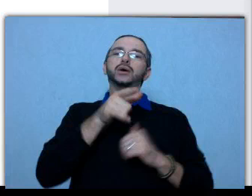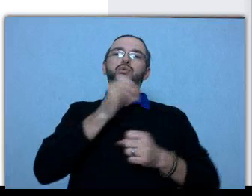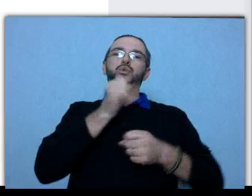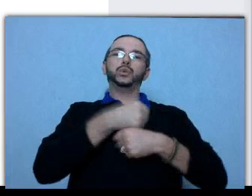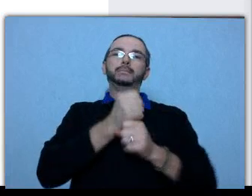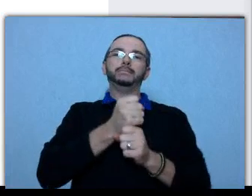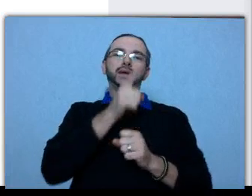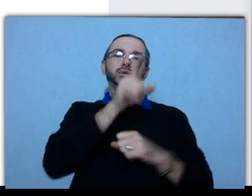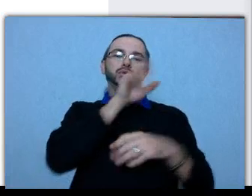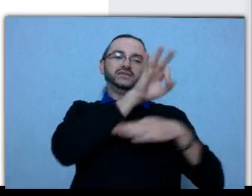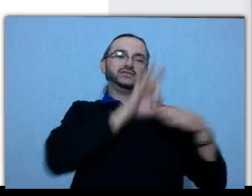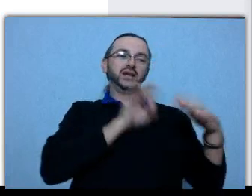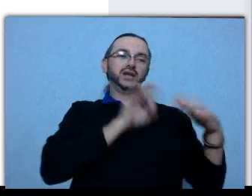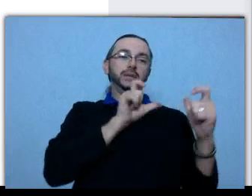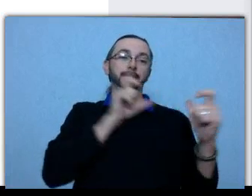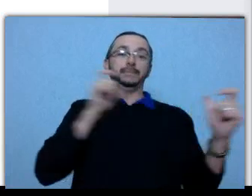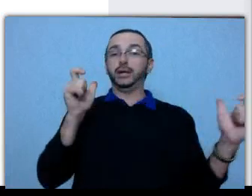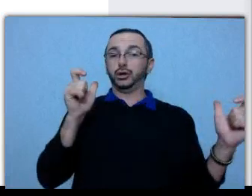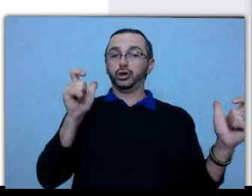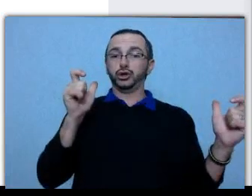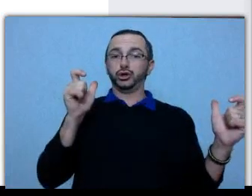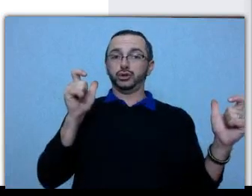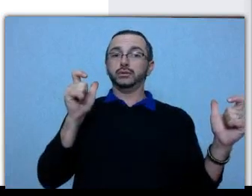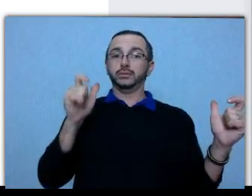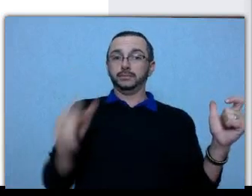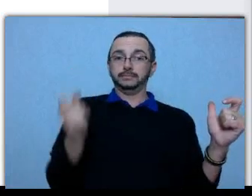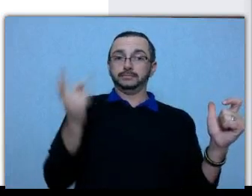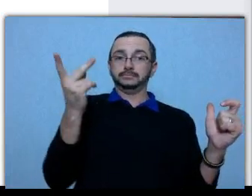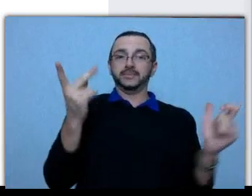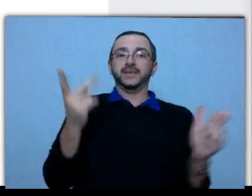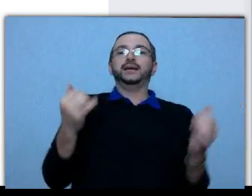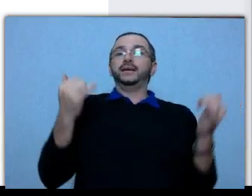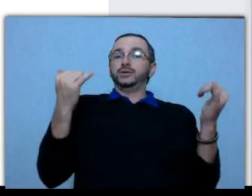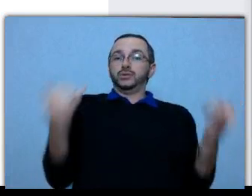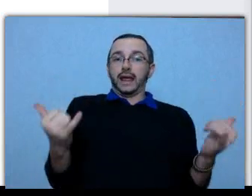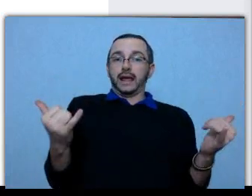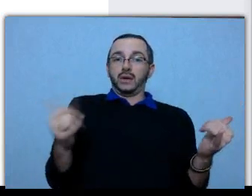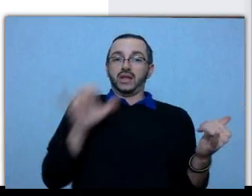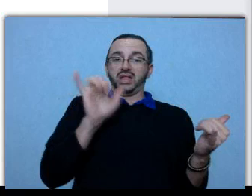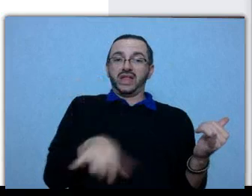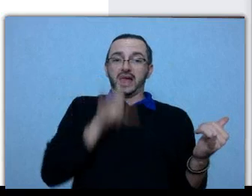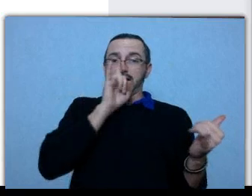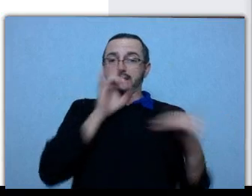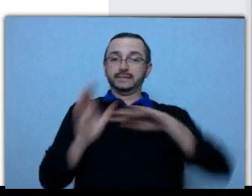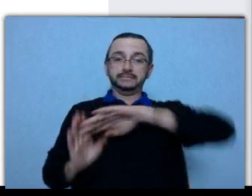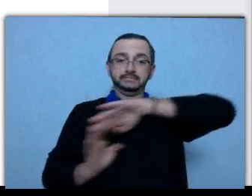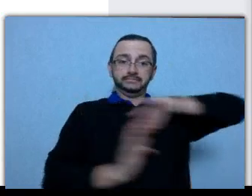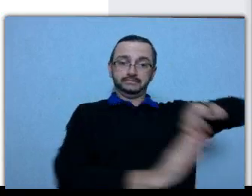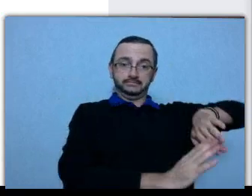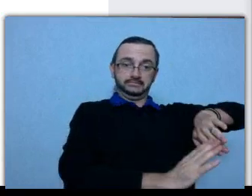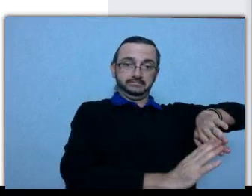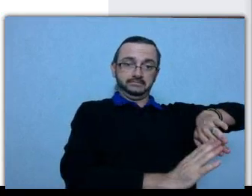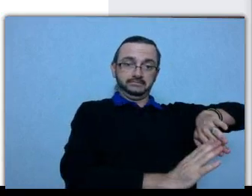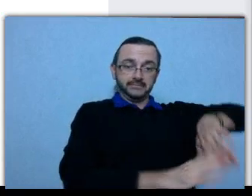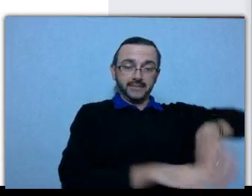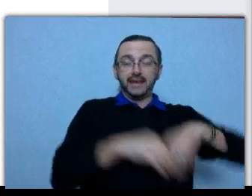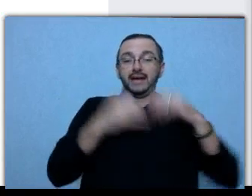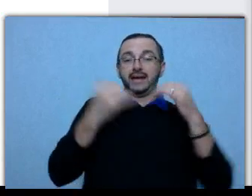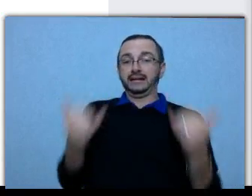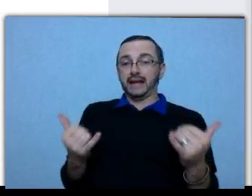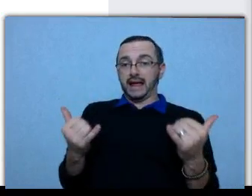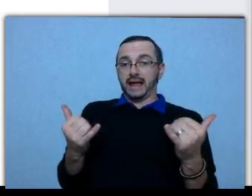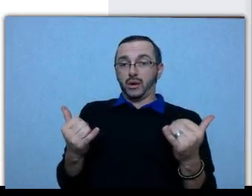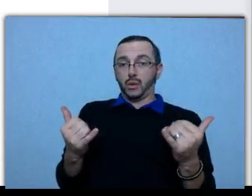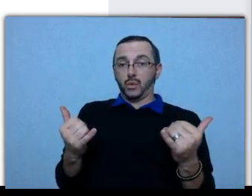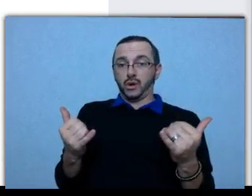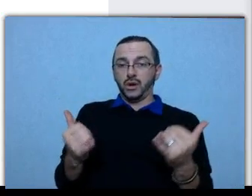equivalent fraction. Now we're going to take it to having a big fraction and then reducing using the giant one. That means we're